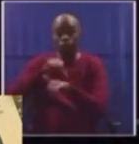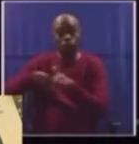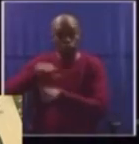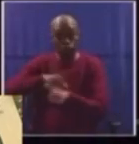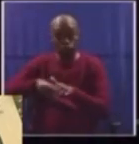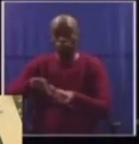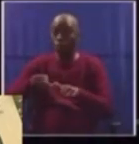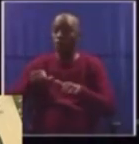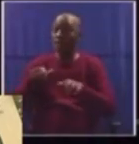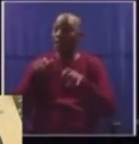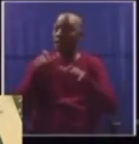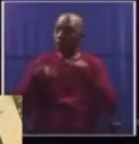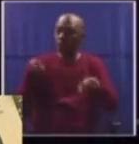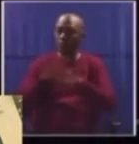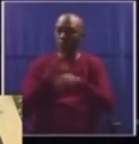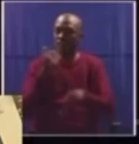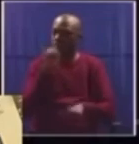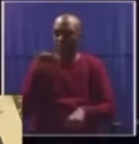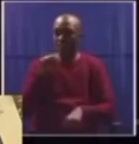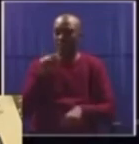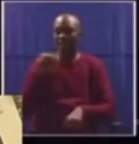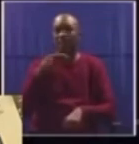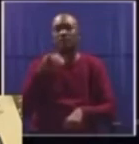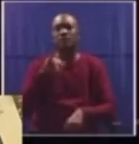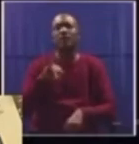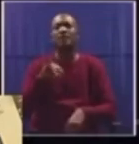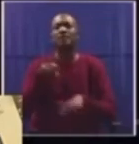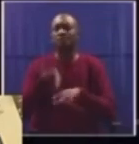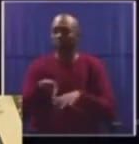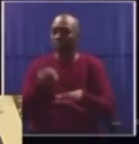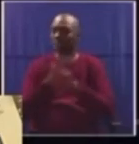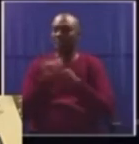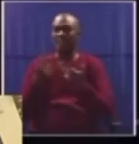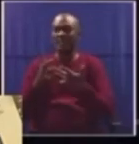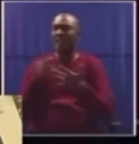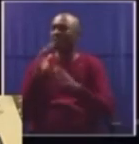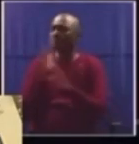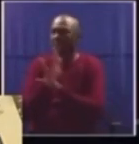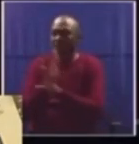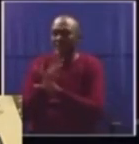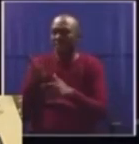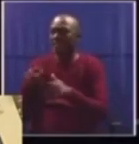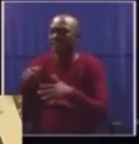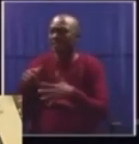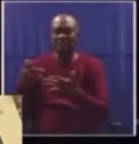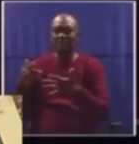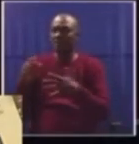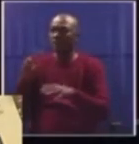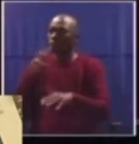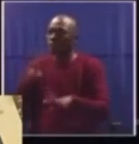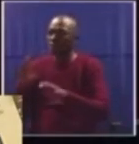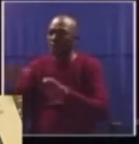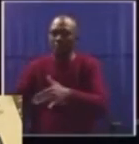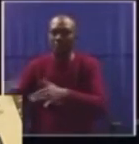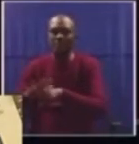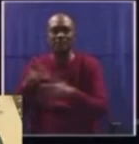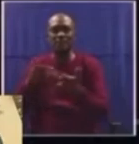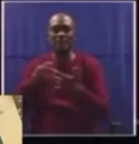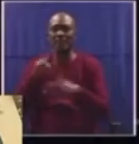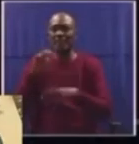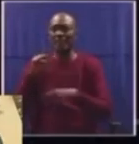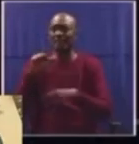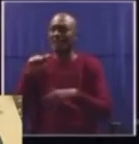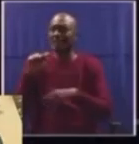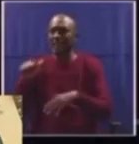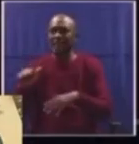the NHI. The ANC government has privatized dams, national parks, state-owned entities, SAA, and a sold off assets